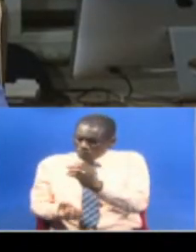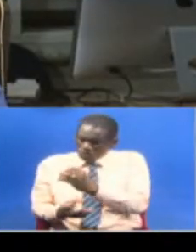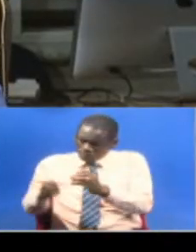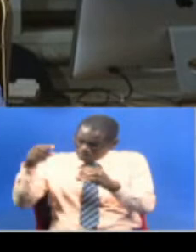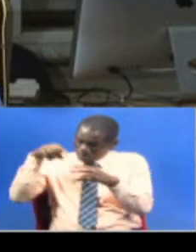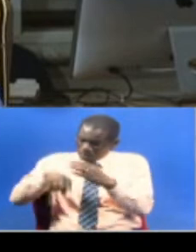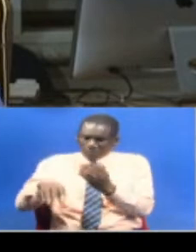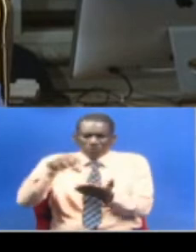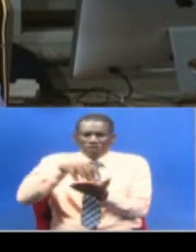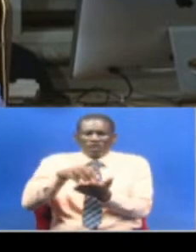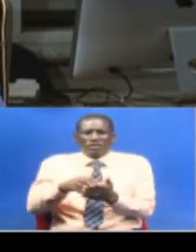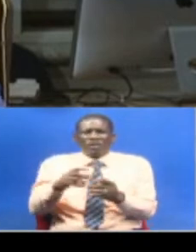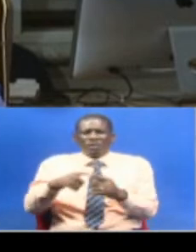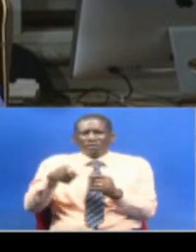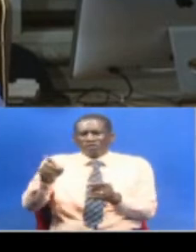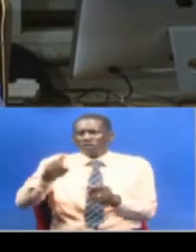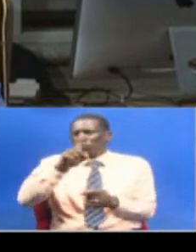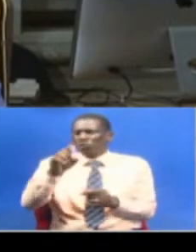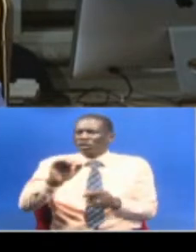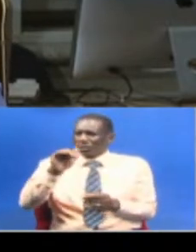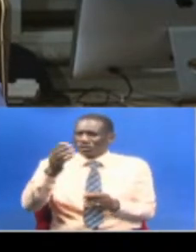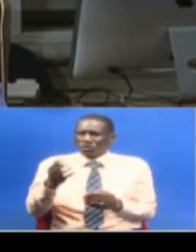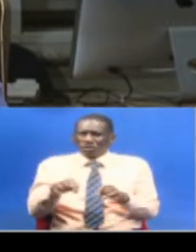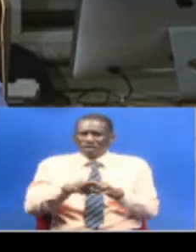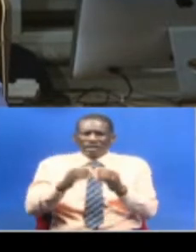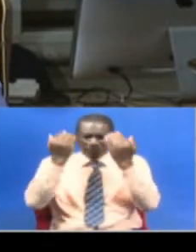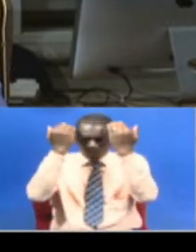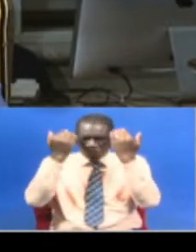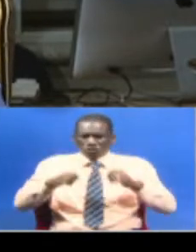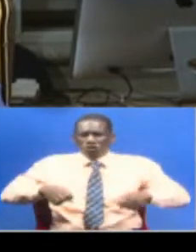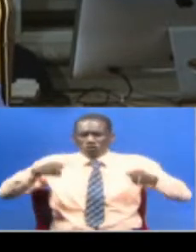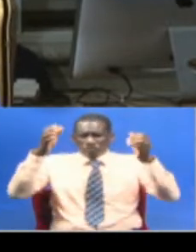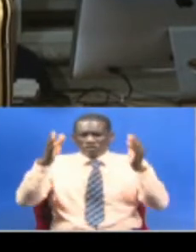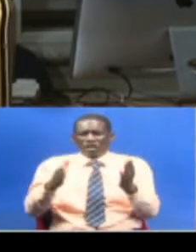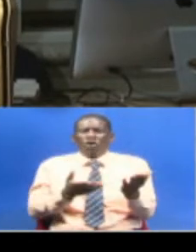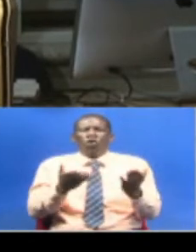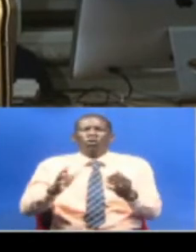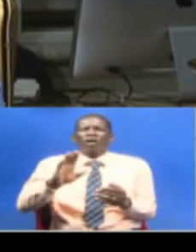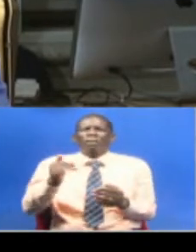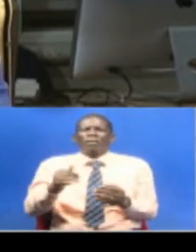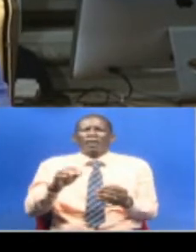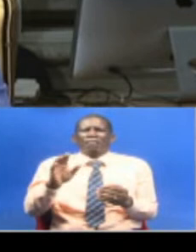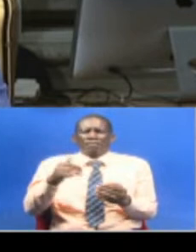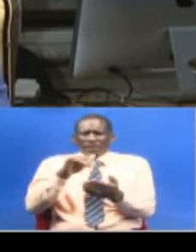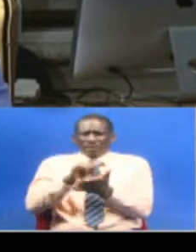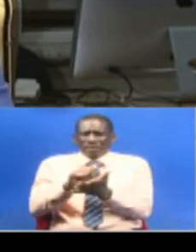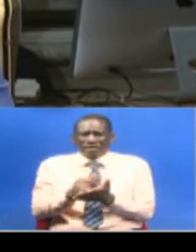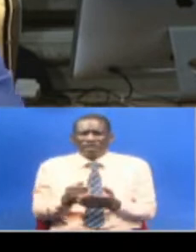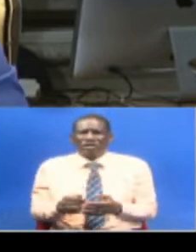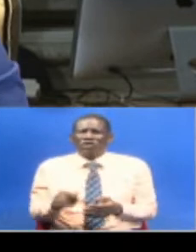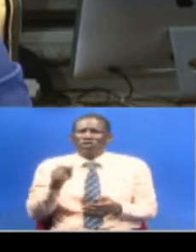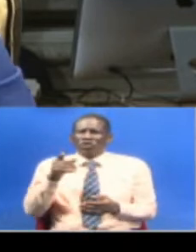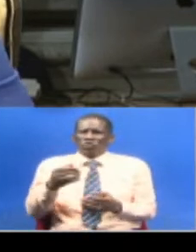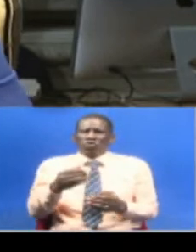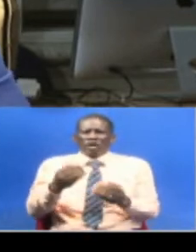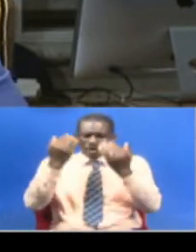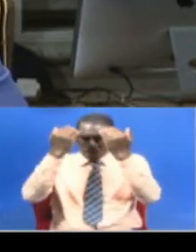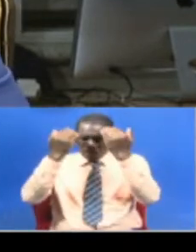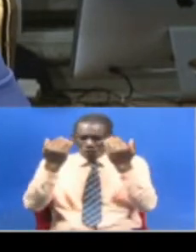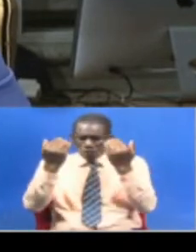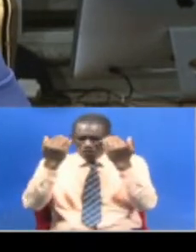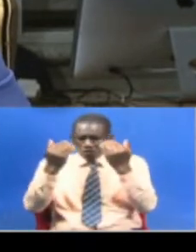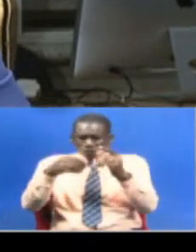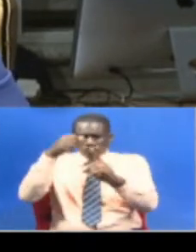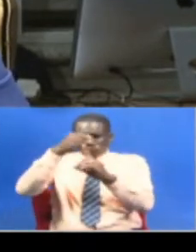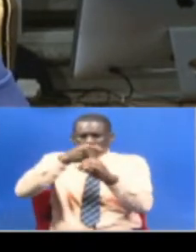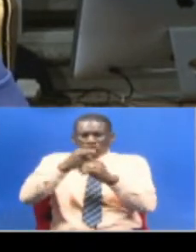case, but this question I'm asking you as a judicial officer, whereby by virtue of that, you are an advocate of the rule of law.